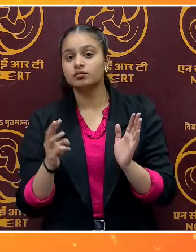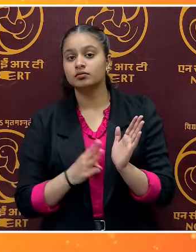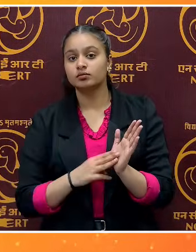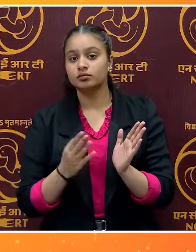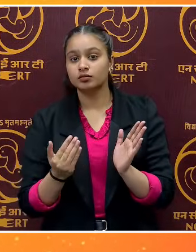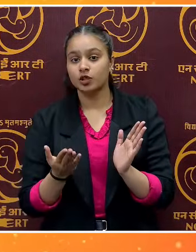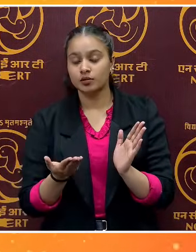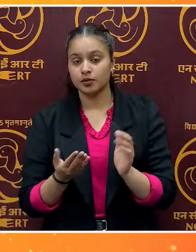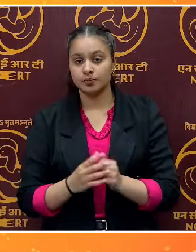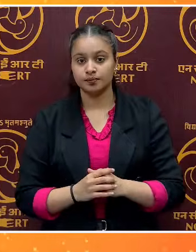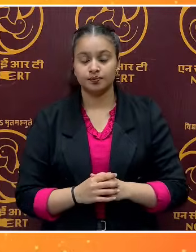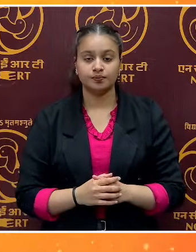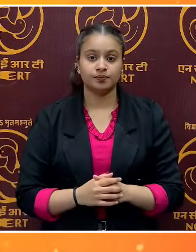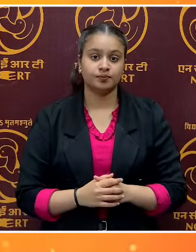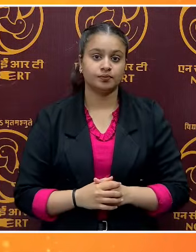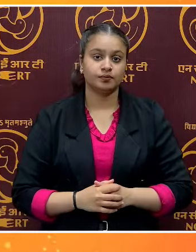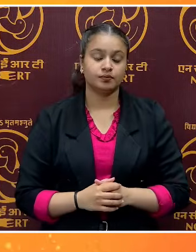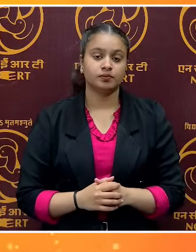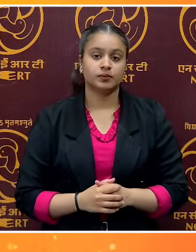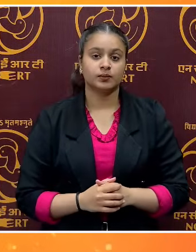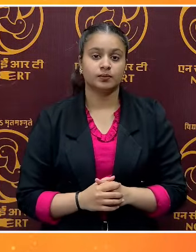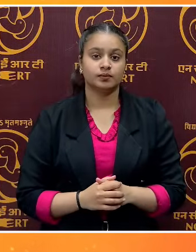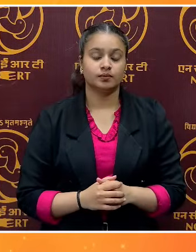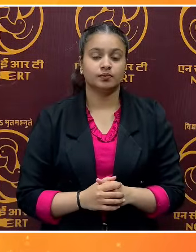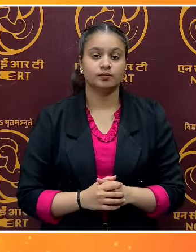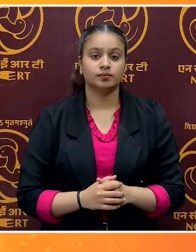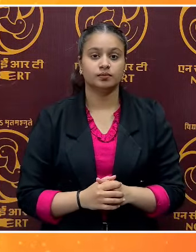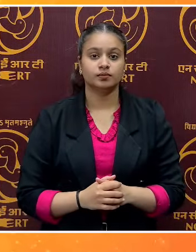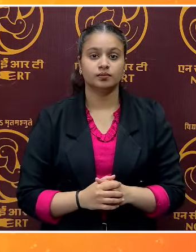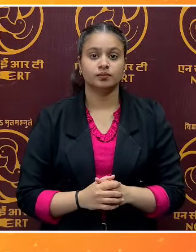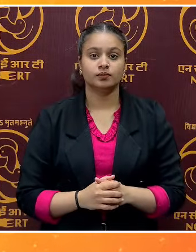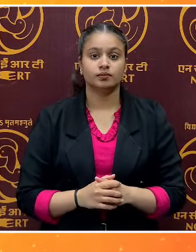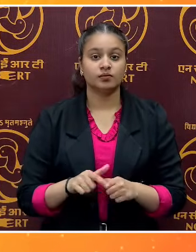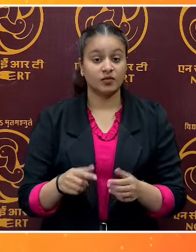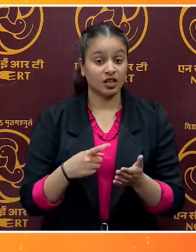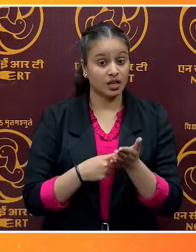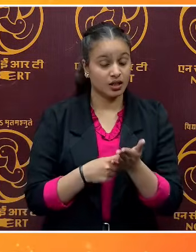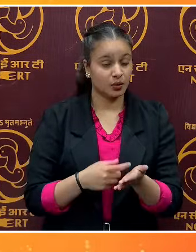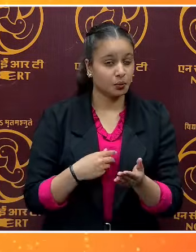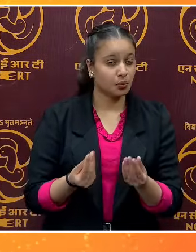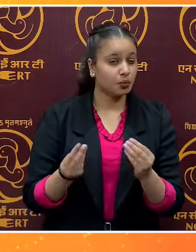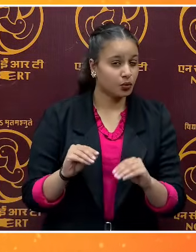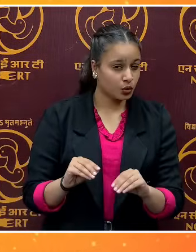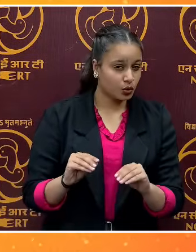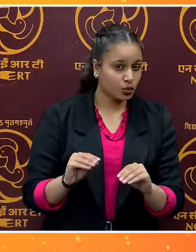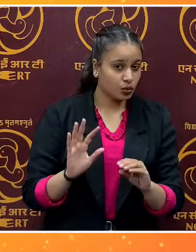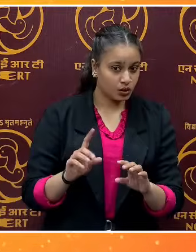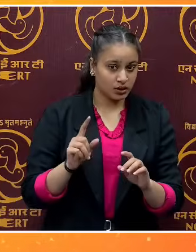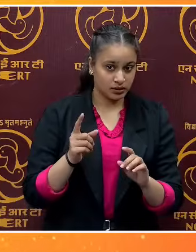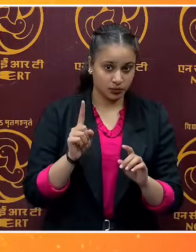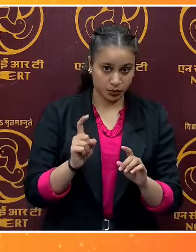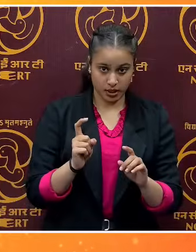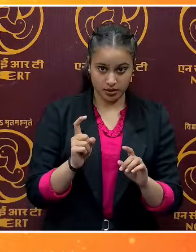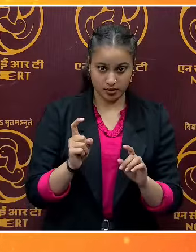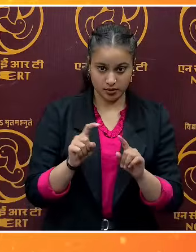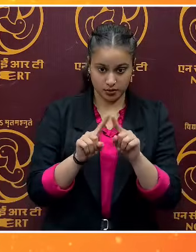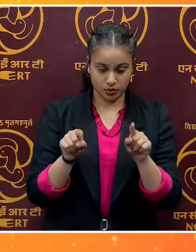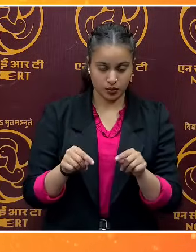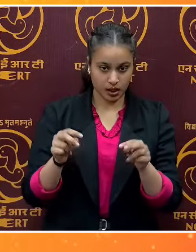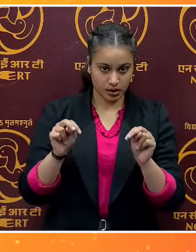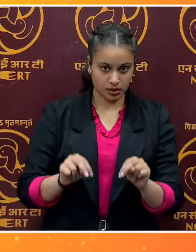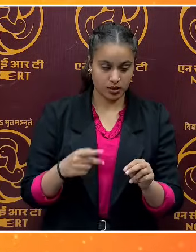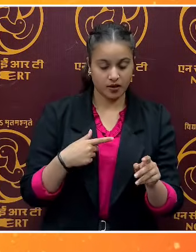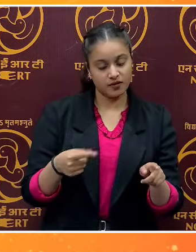4 centimeters and this is also 4 centimeters. I require one more square here. So, same way I